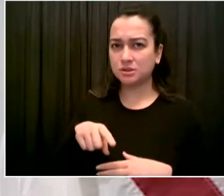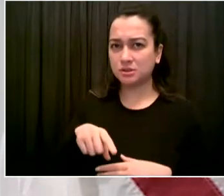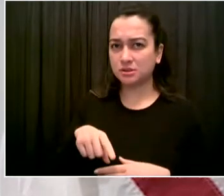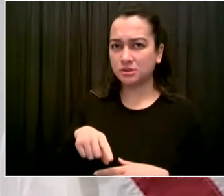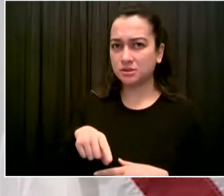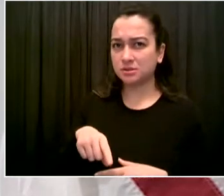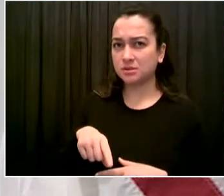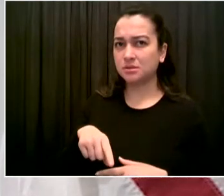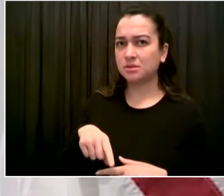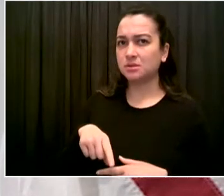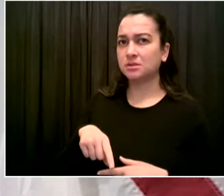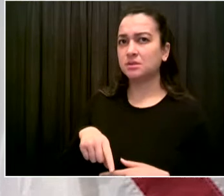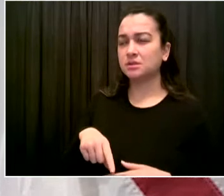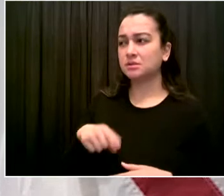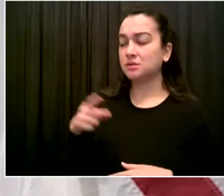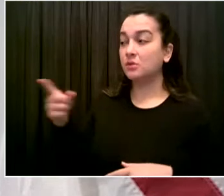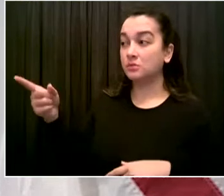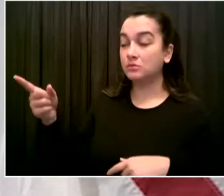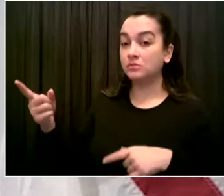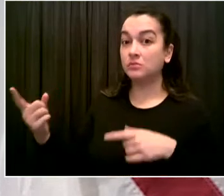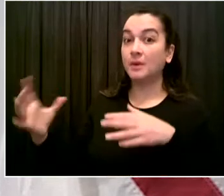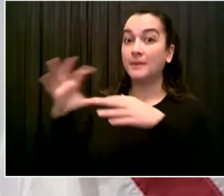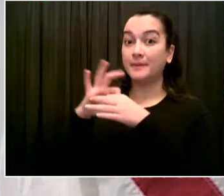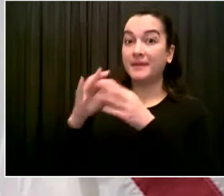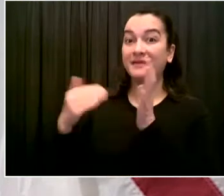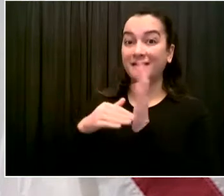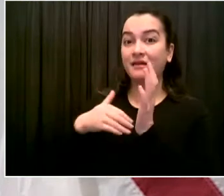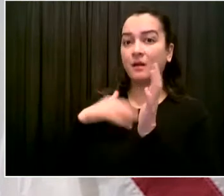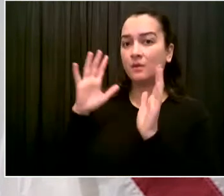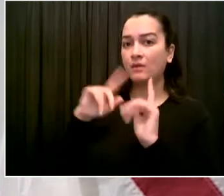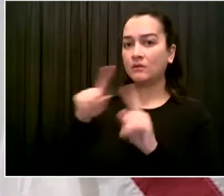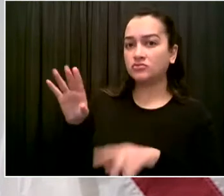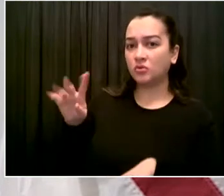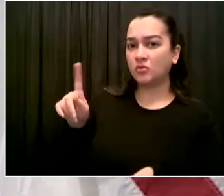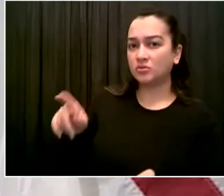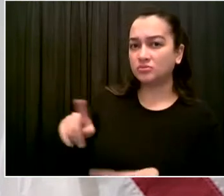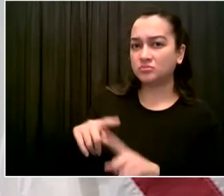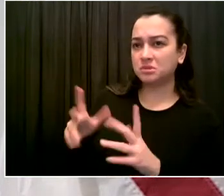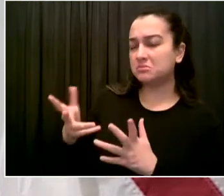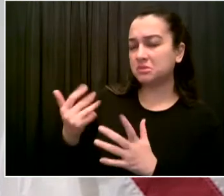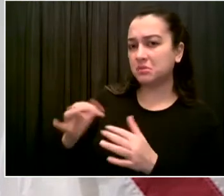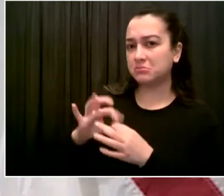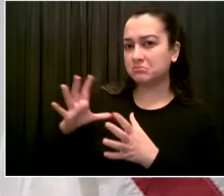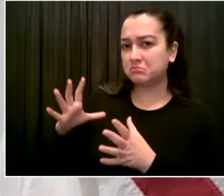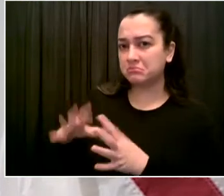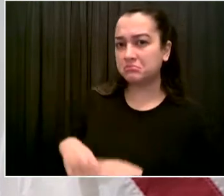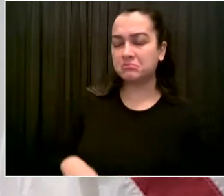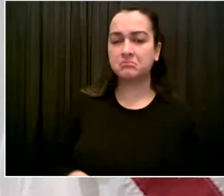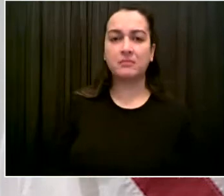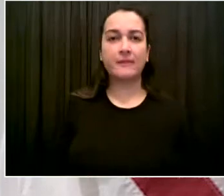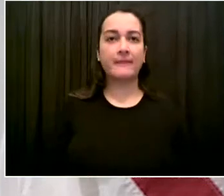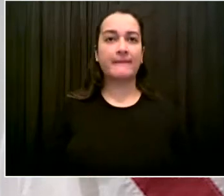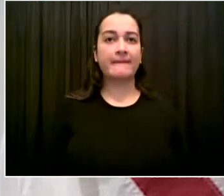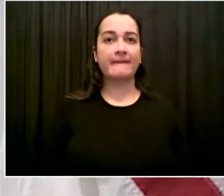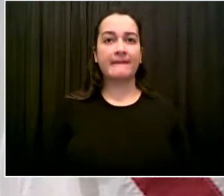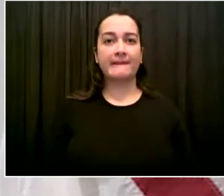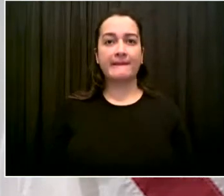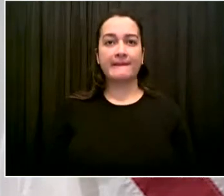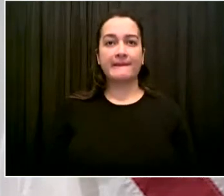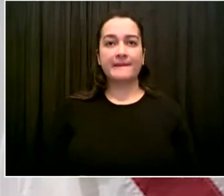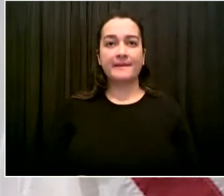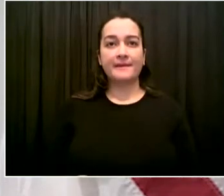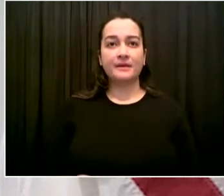You got him or not? All right. We're experiencing some minor technical difficulties. Okay, that was well said. Do we have another question